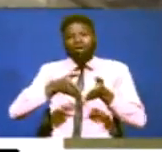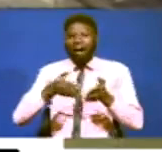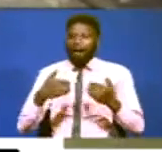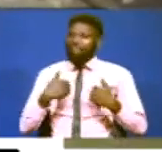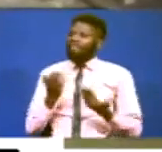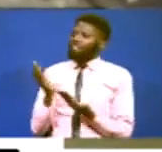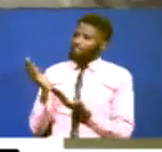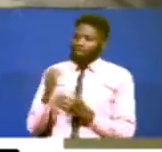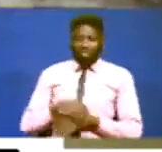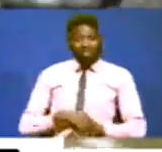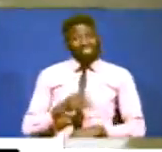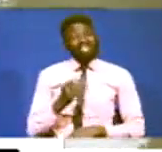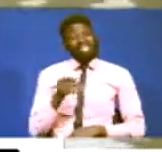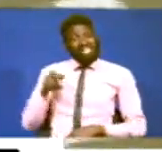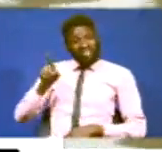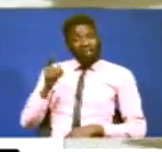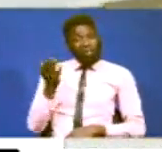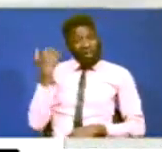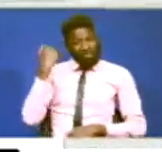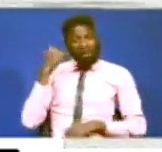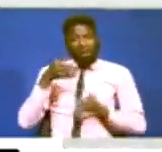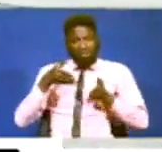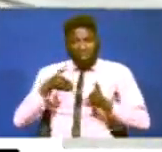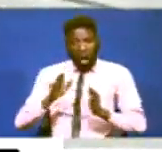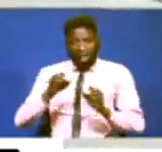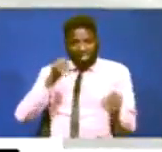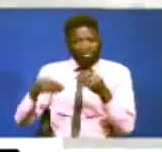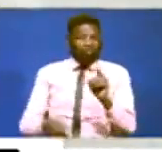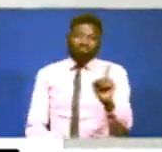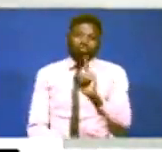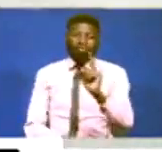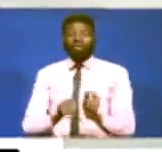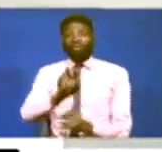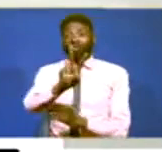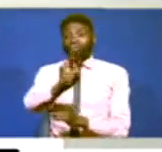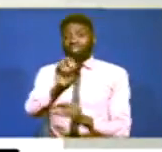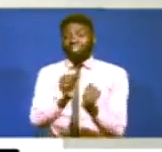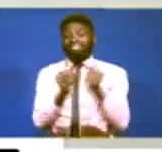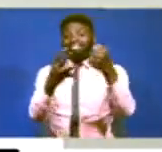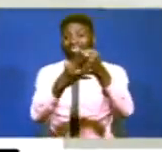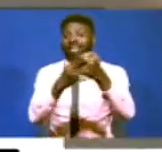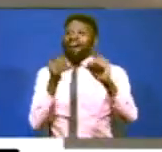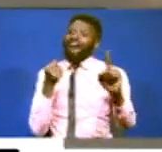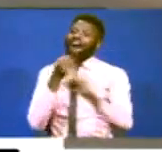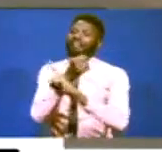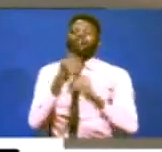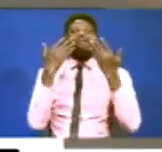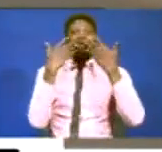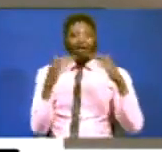He wasn't born disabled. An accident in 2019 almost cut his dream short.